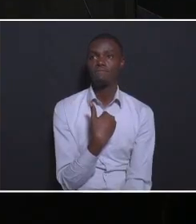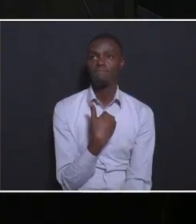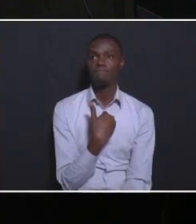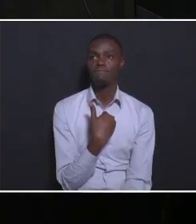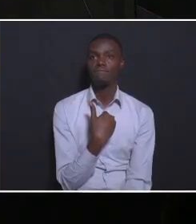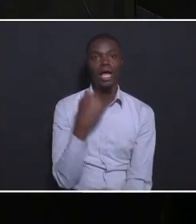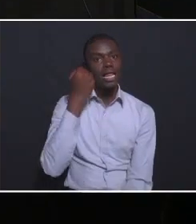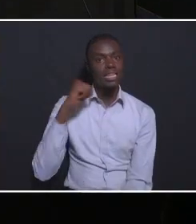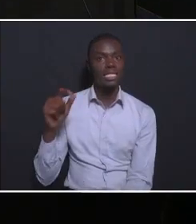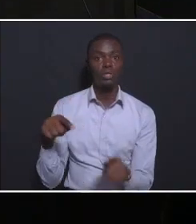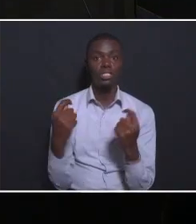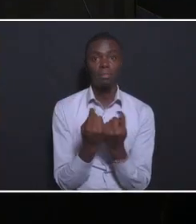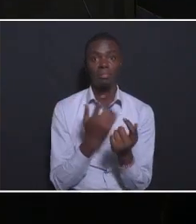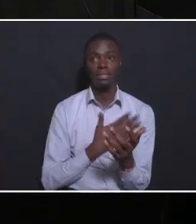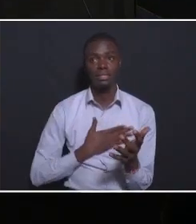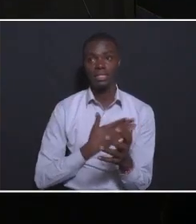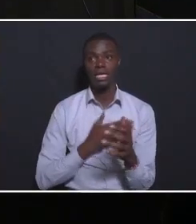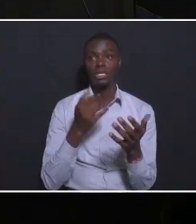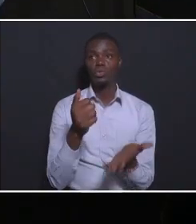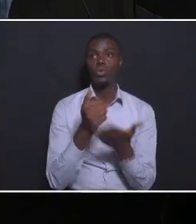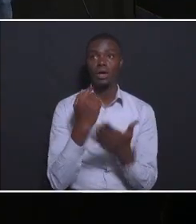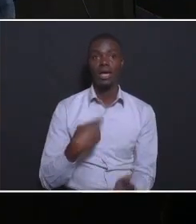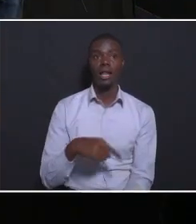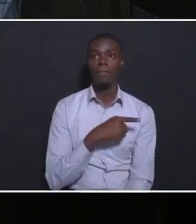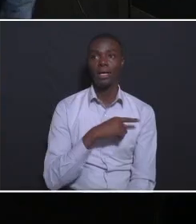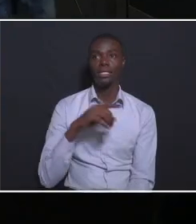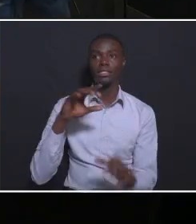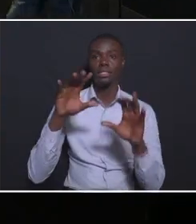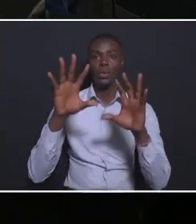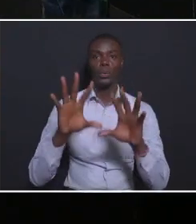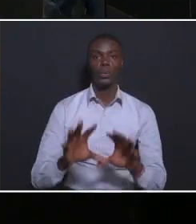the sound team, if you could help me mute.